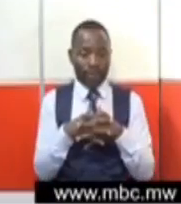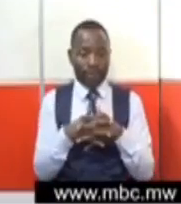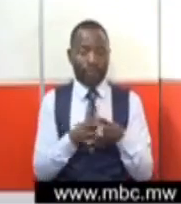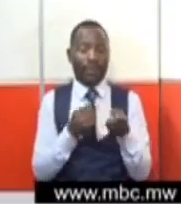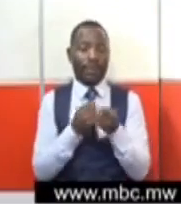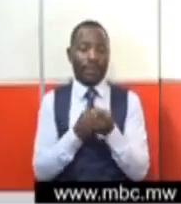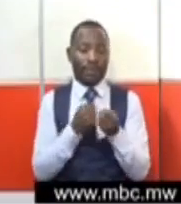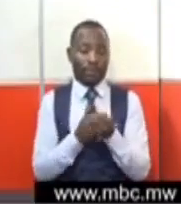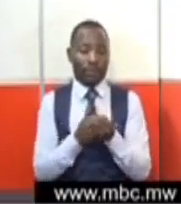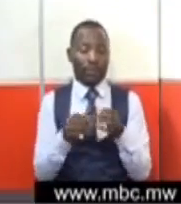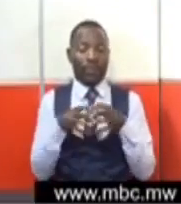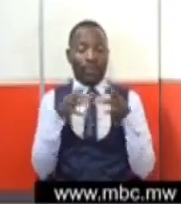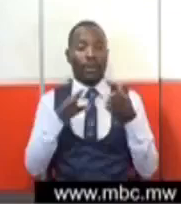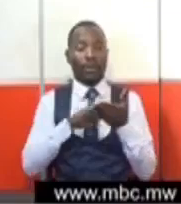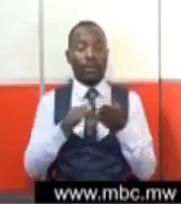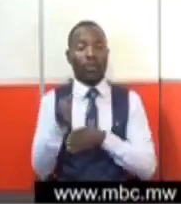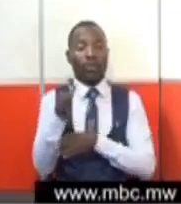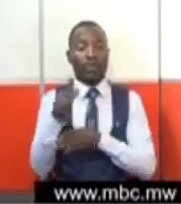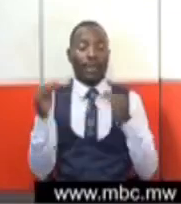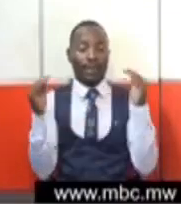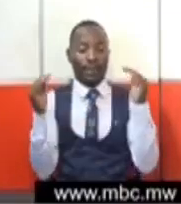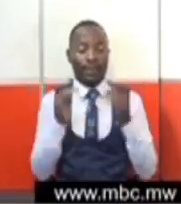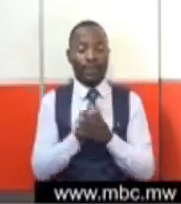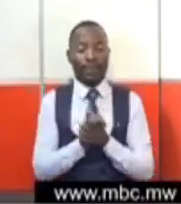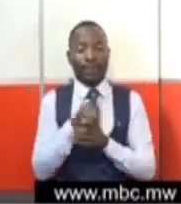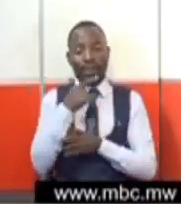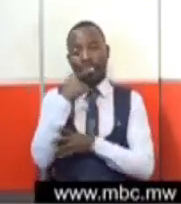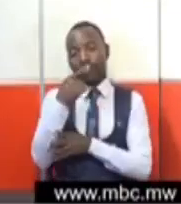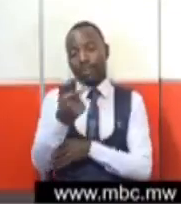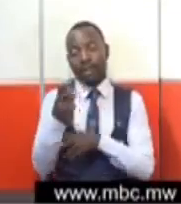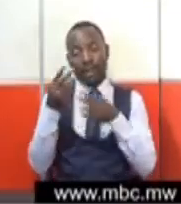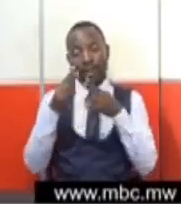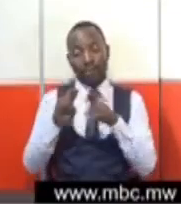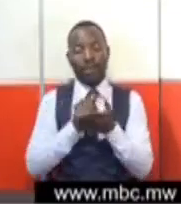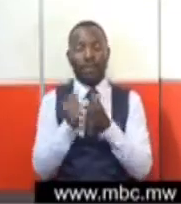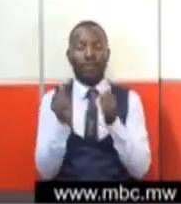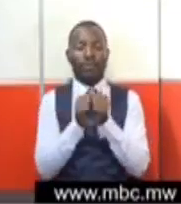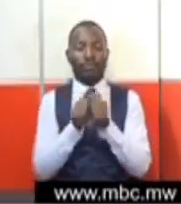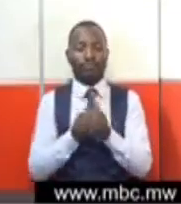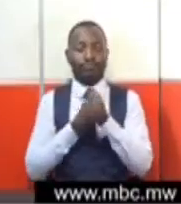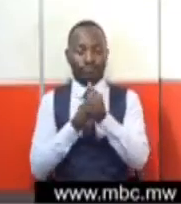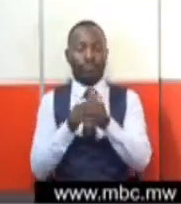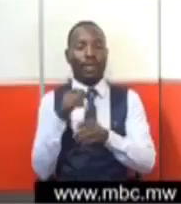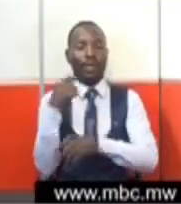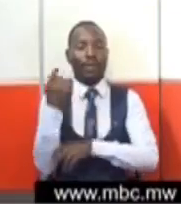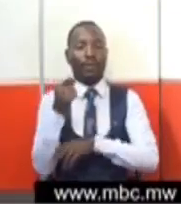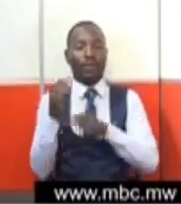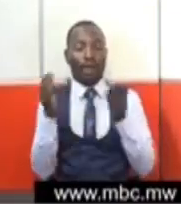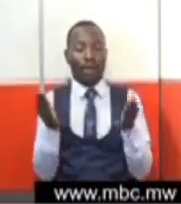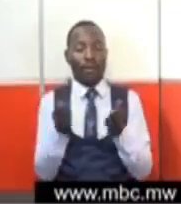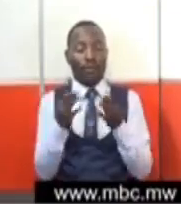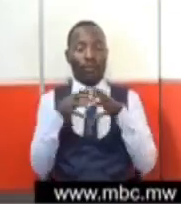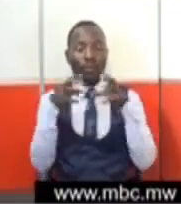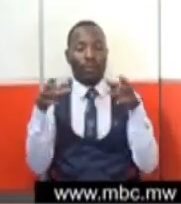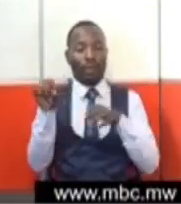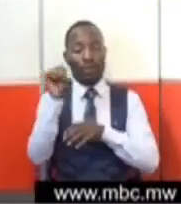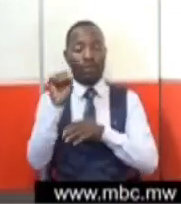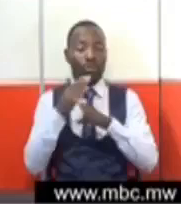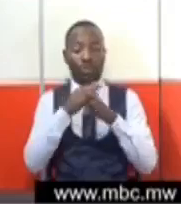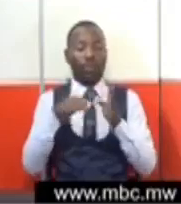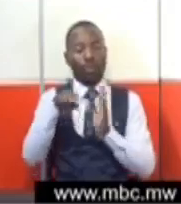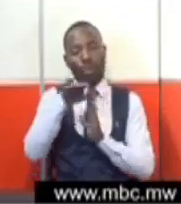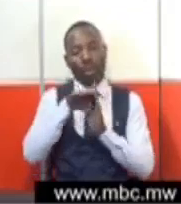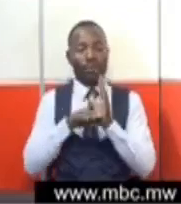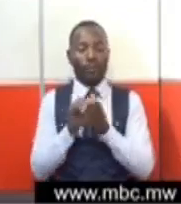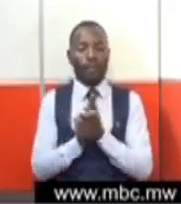supporting the broader economy. Minister of Gender Jean Sendeza says the report will help to guide Malawi to improve further social protection